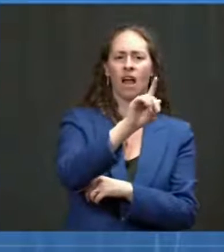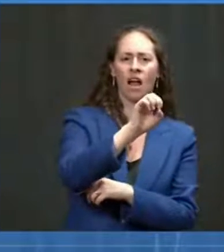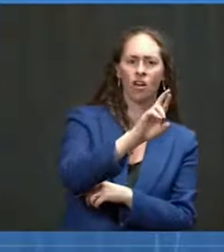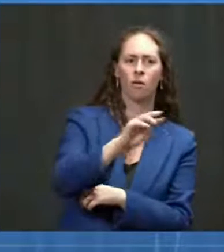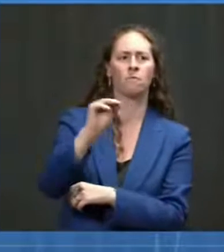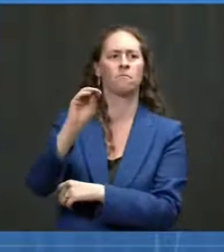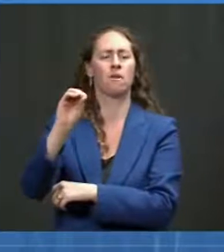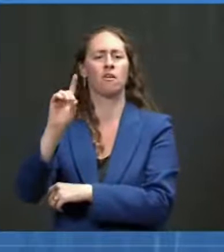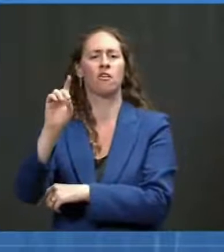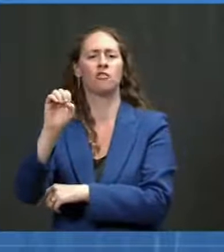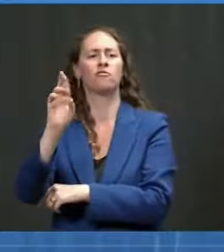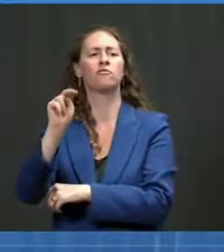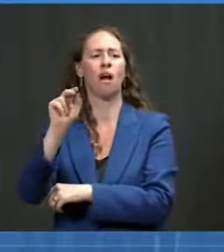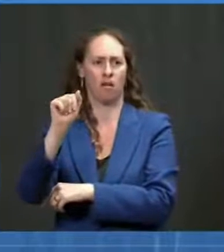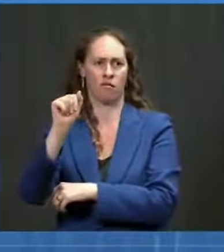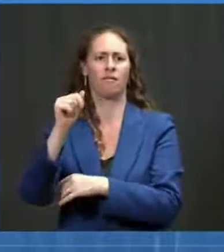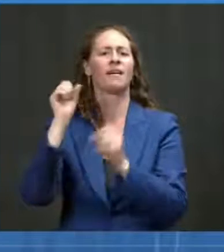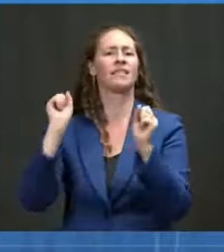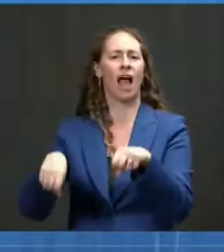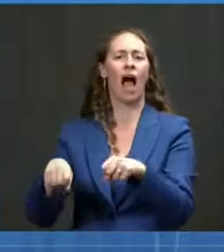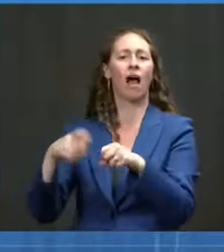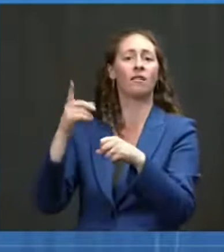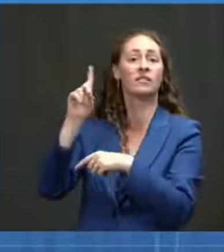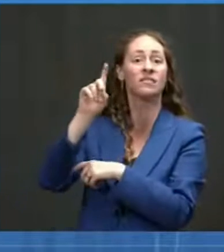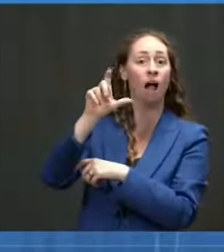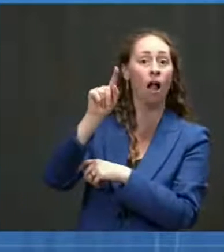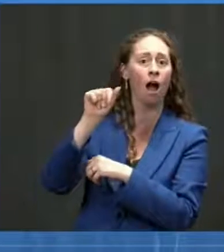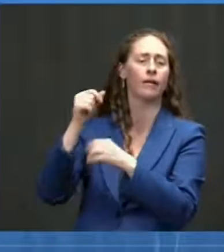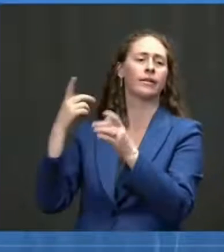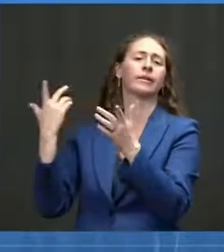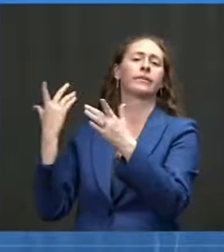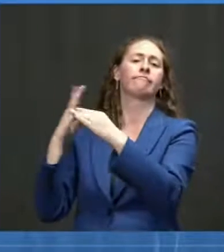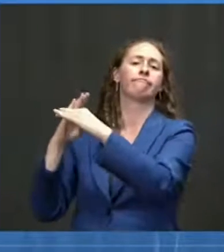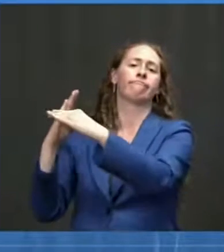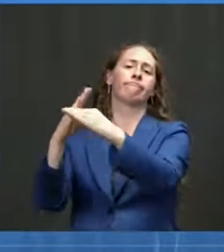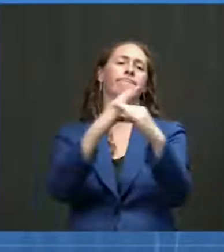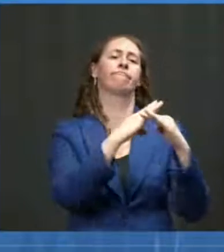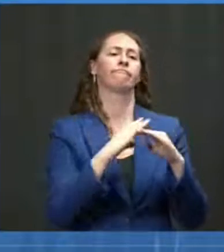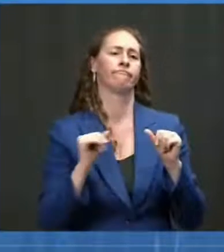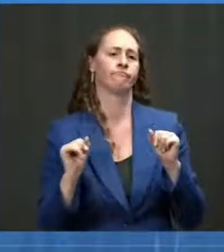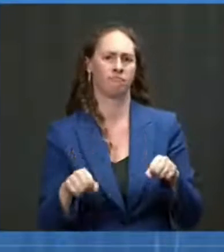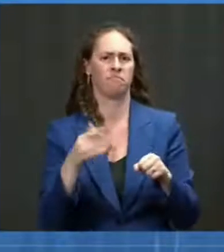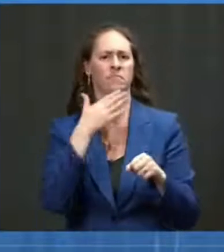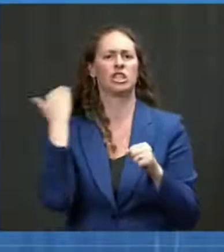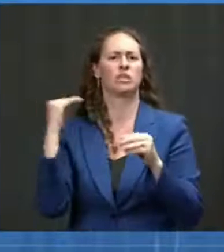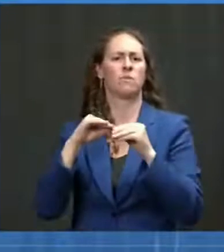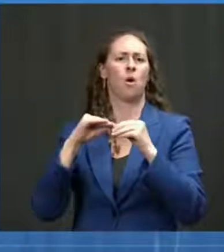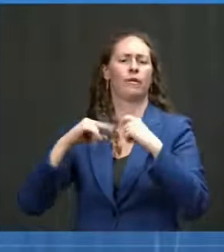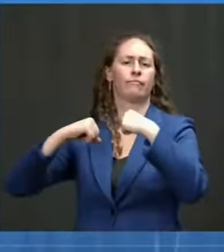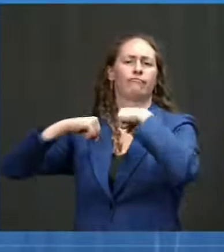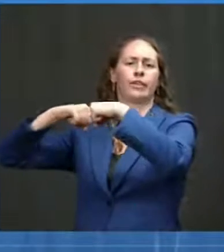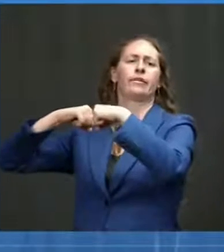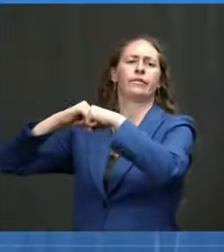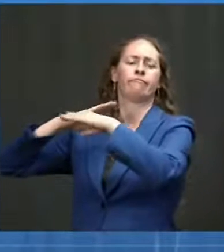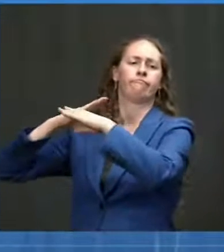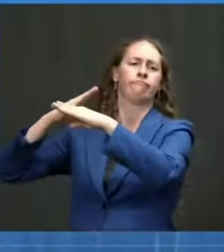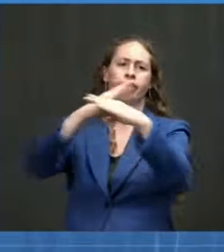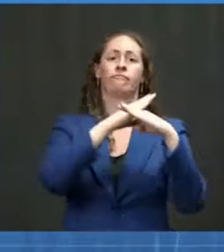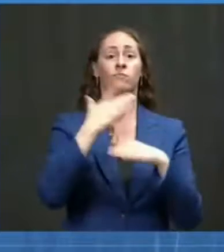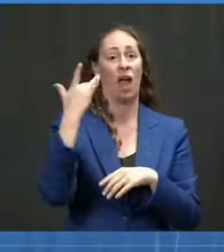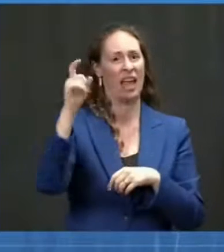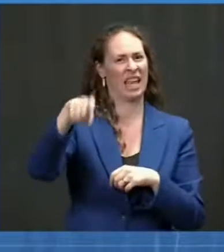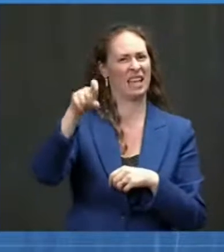dramatic increase in antibody titers when you do a third immunization dose. Last